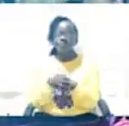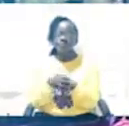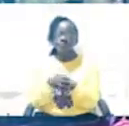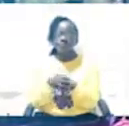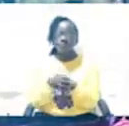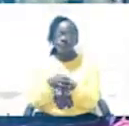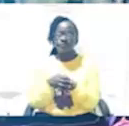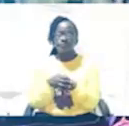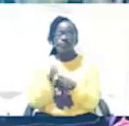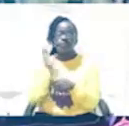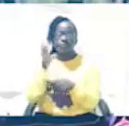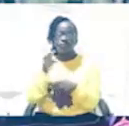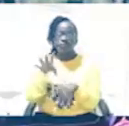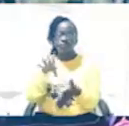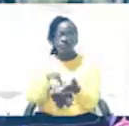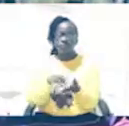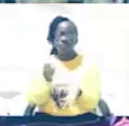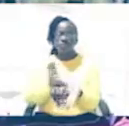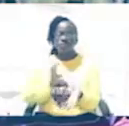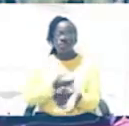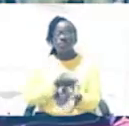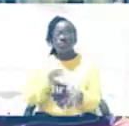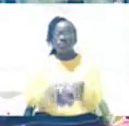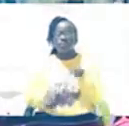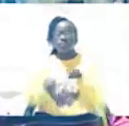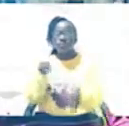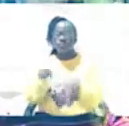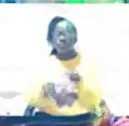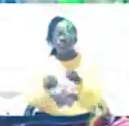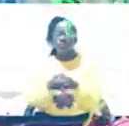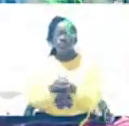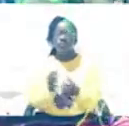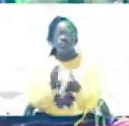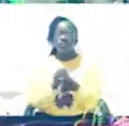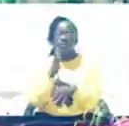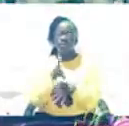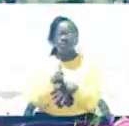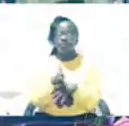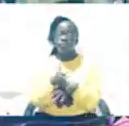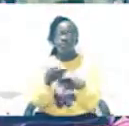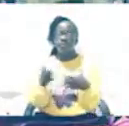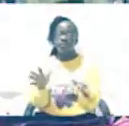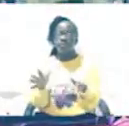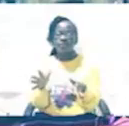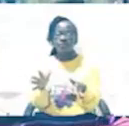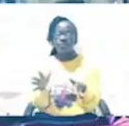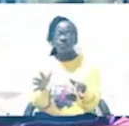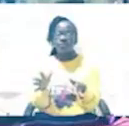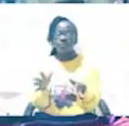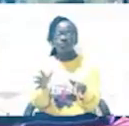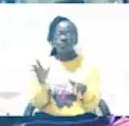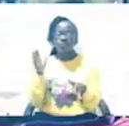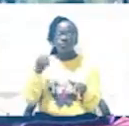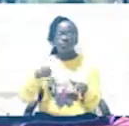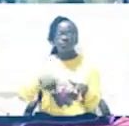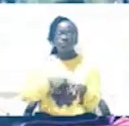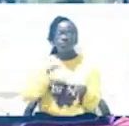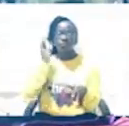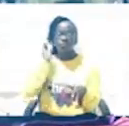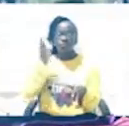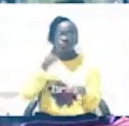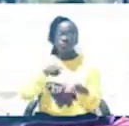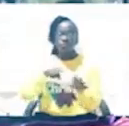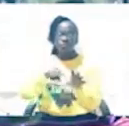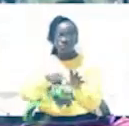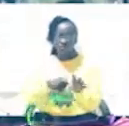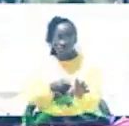we'll take our offering. When we finish our offering, we will start the assignment for which we